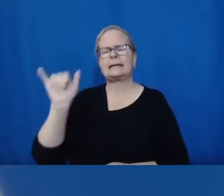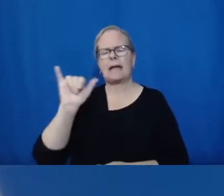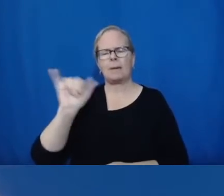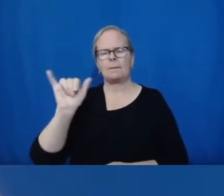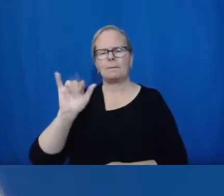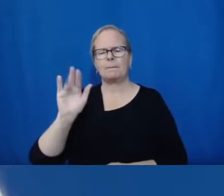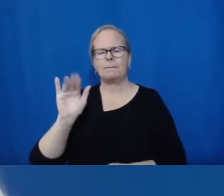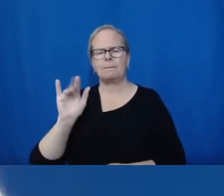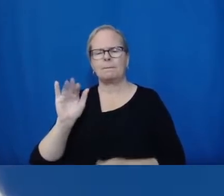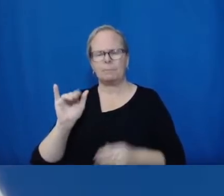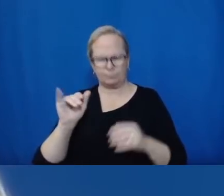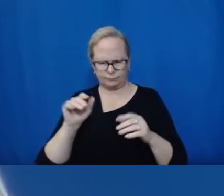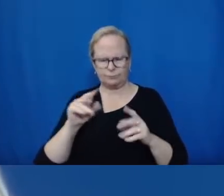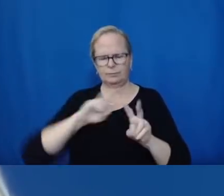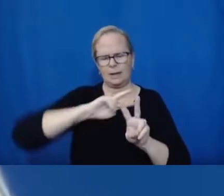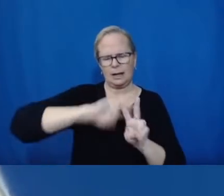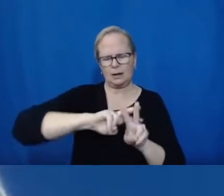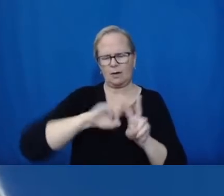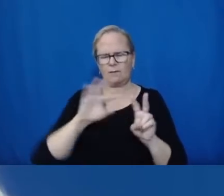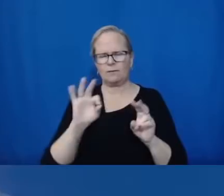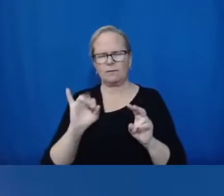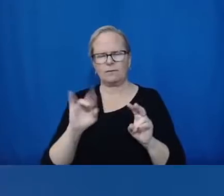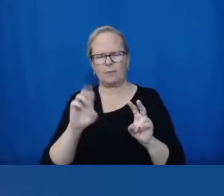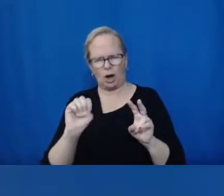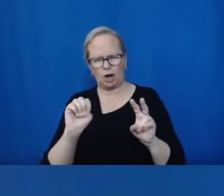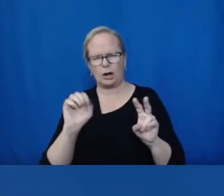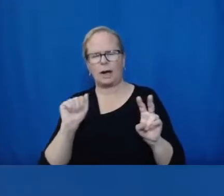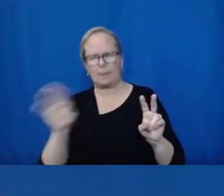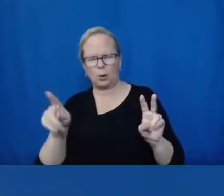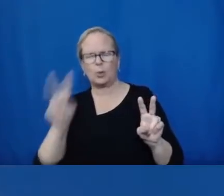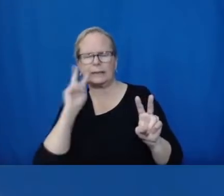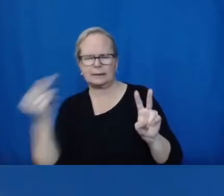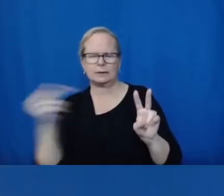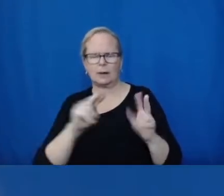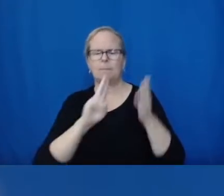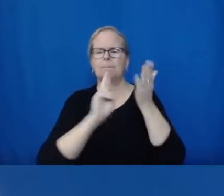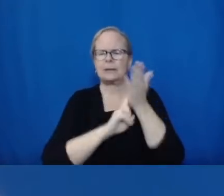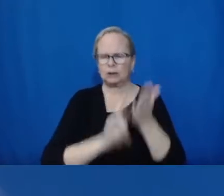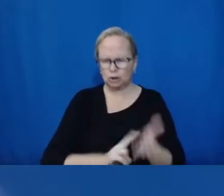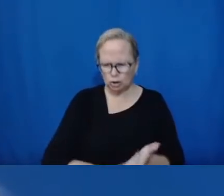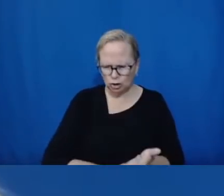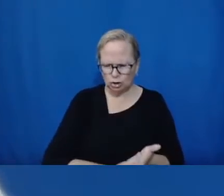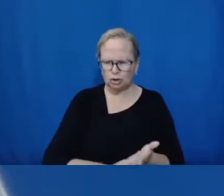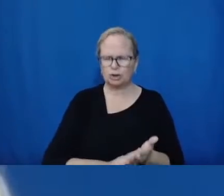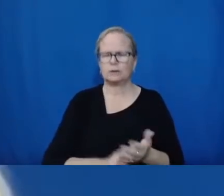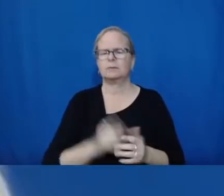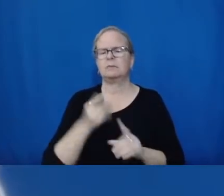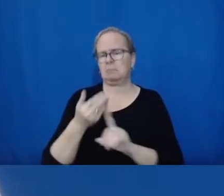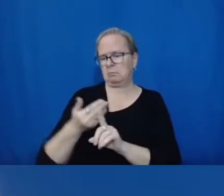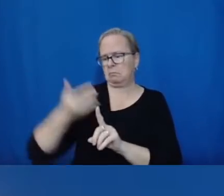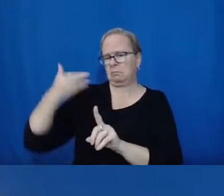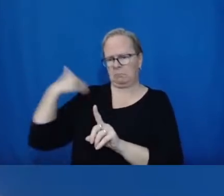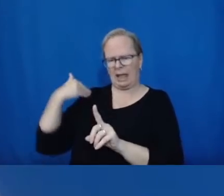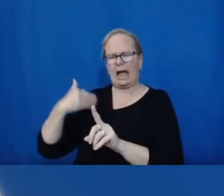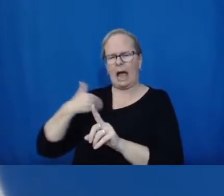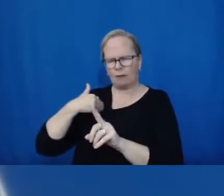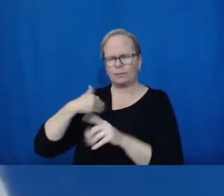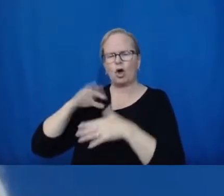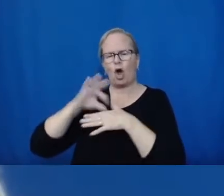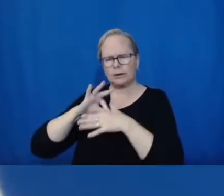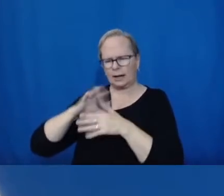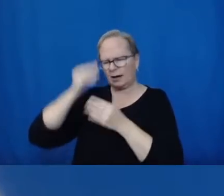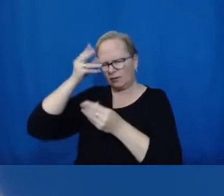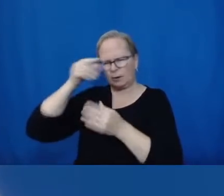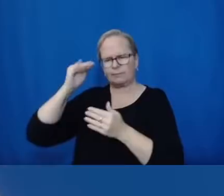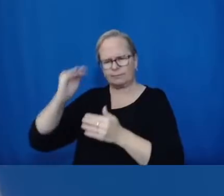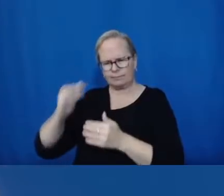about Firebreak AB petition. You'll be able to access past content, and it now links to our Spotify channel in case you need to